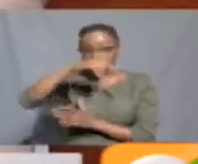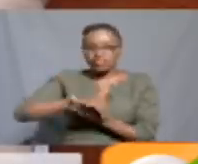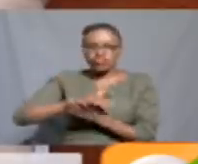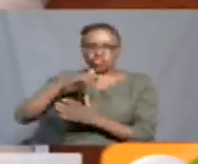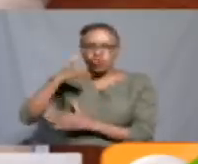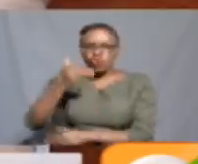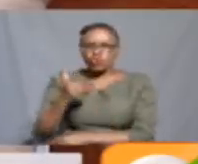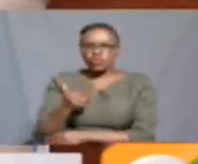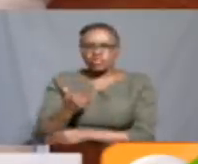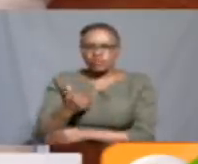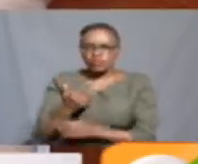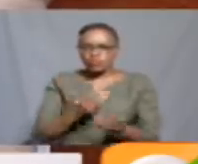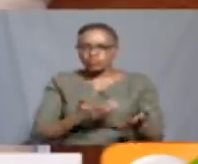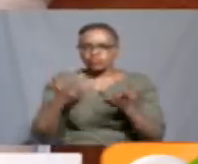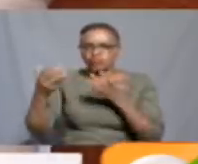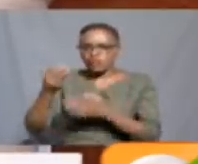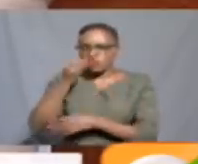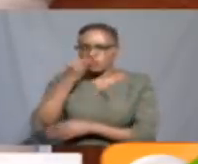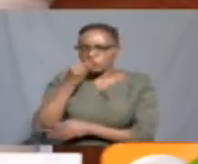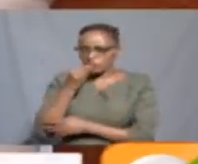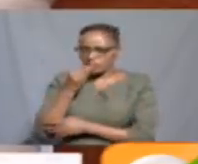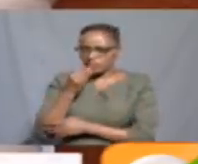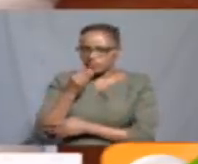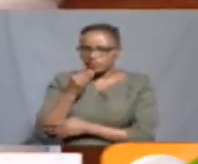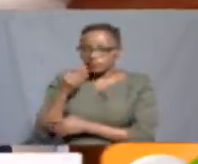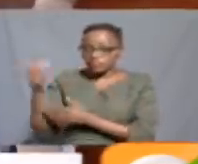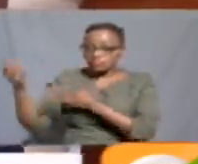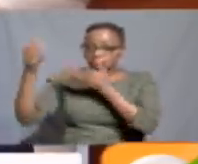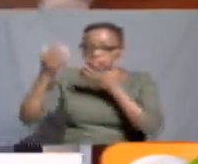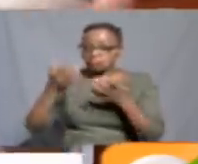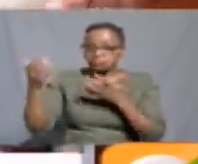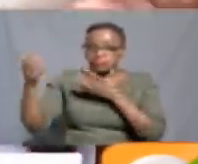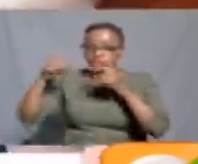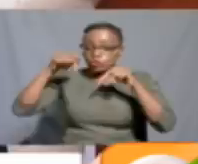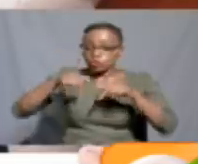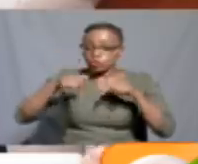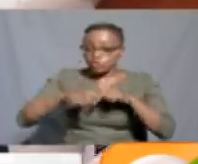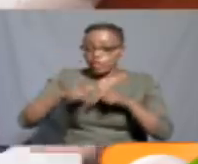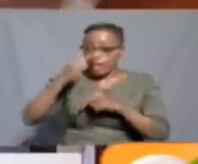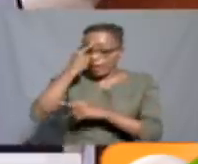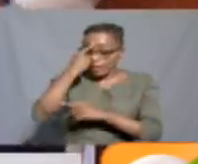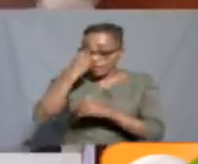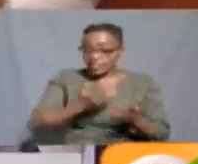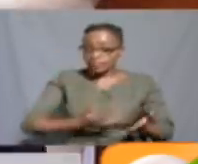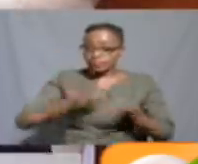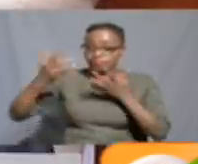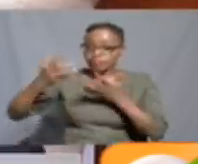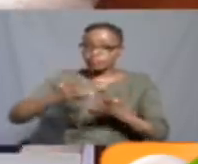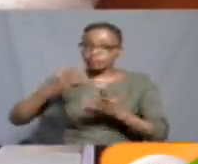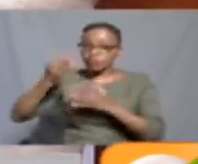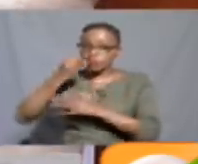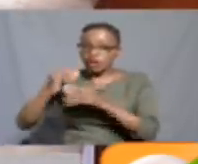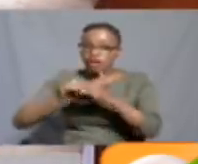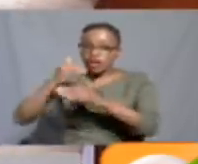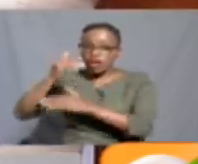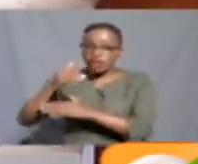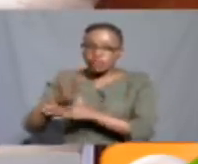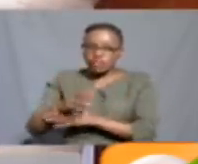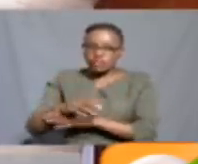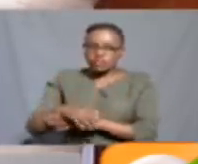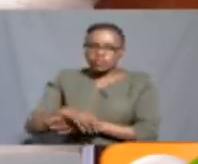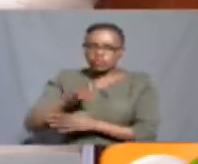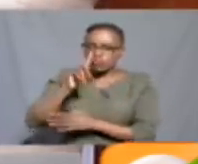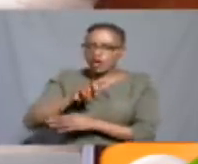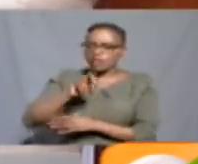to import food. Today, India exports food. After 1.2